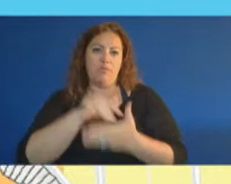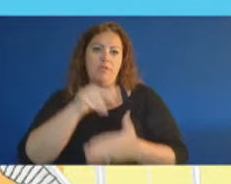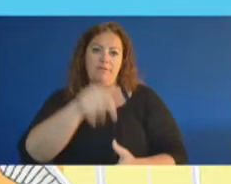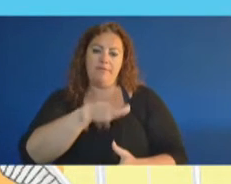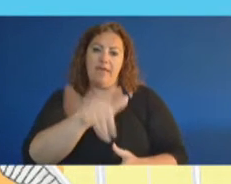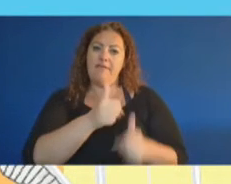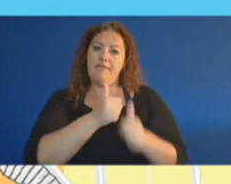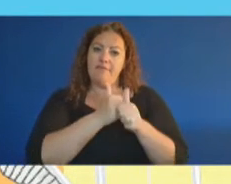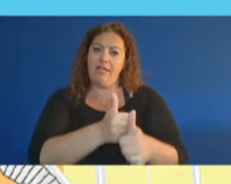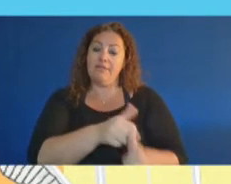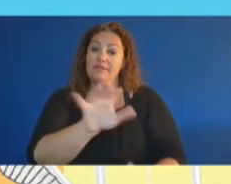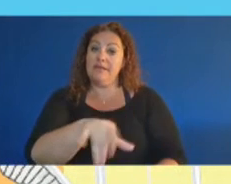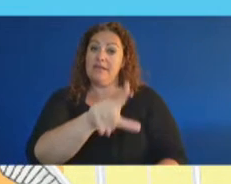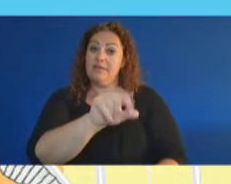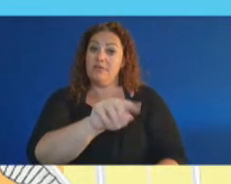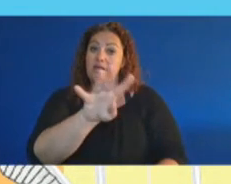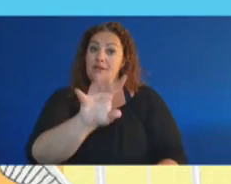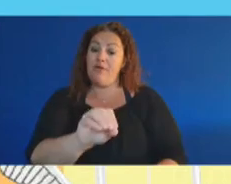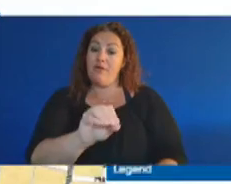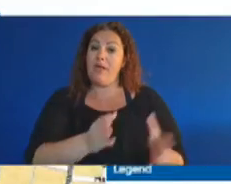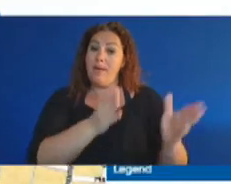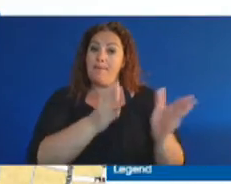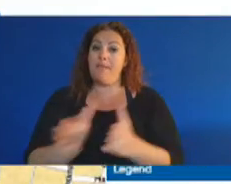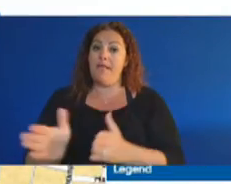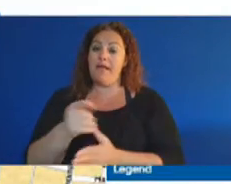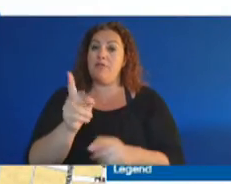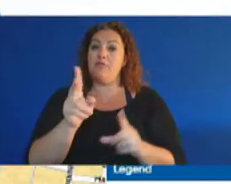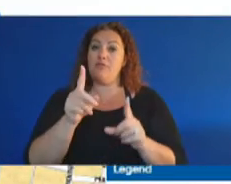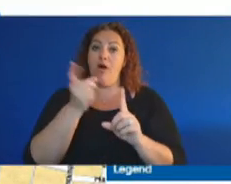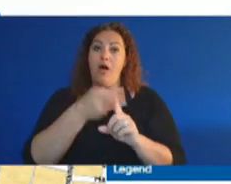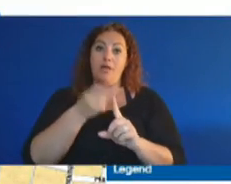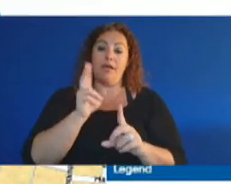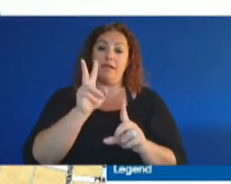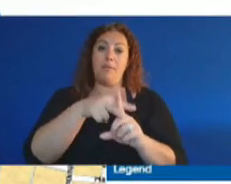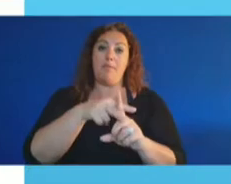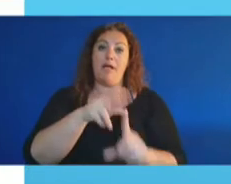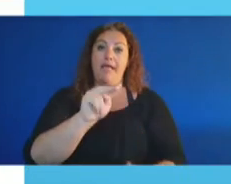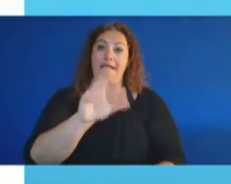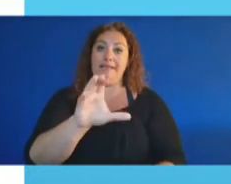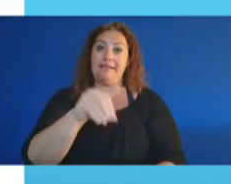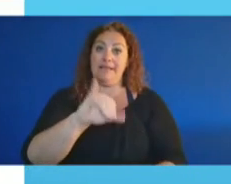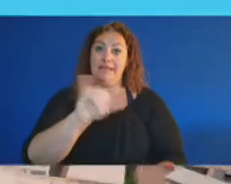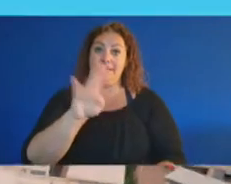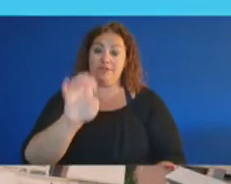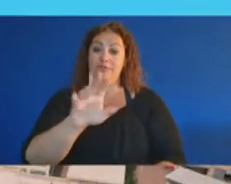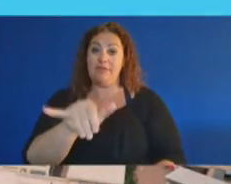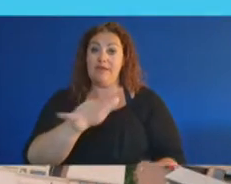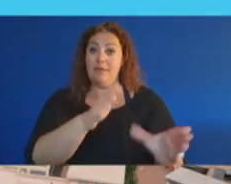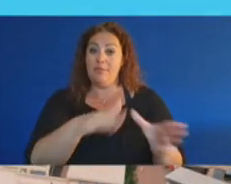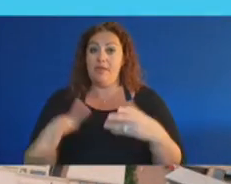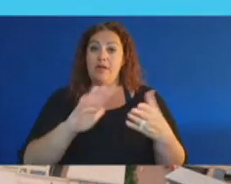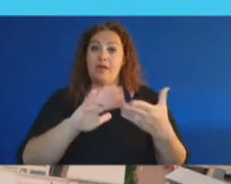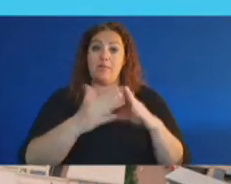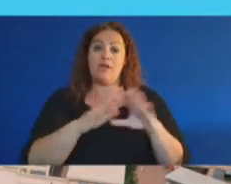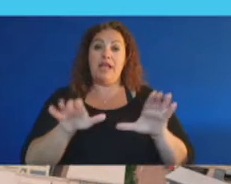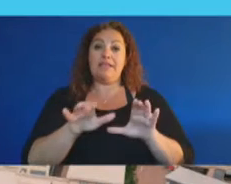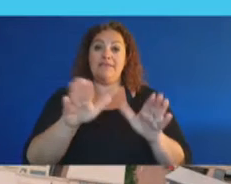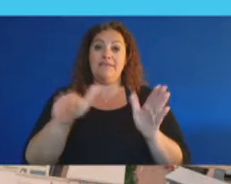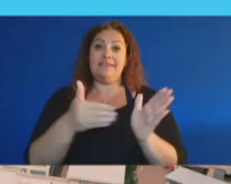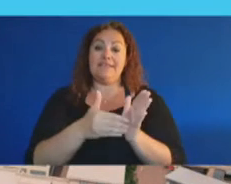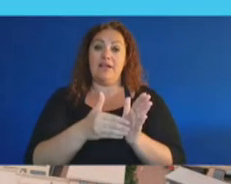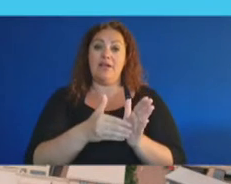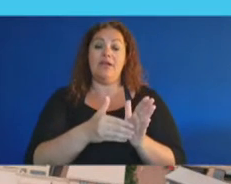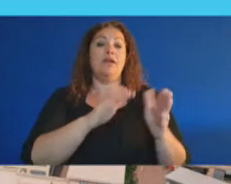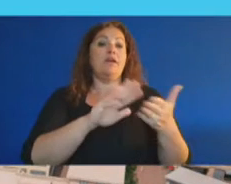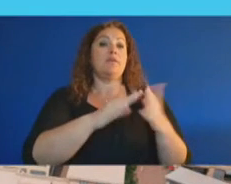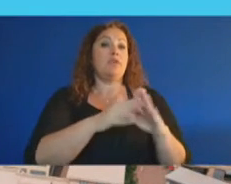plant though you automatically apply NC in June the plan here is community Activity Center Community Activity Center is to